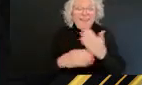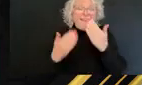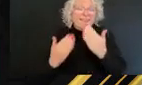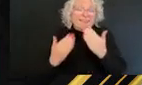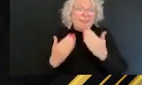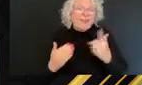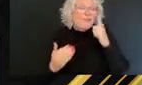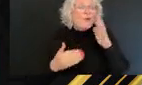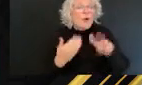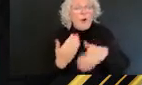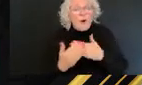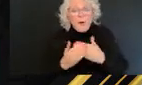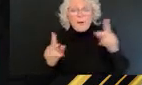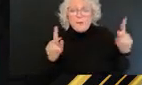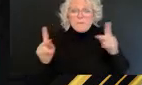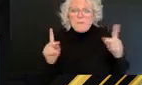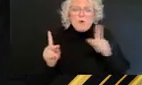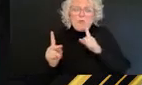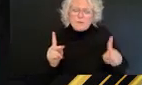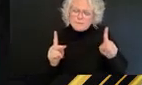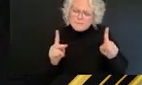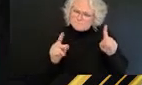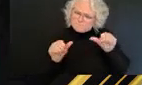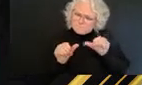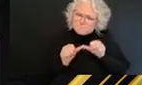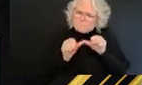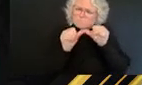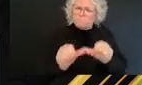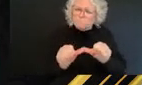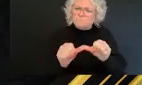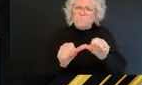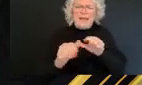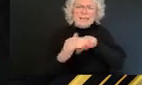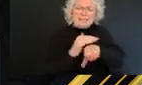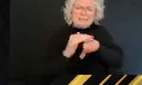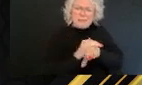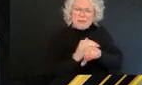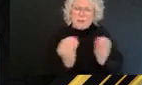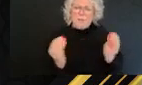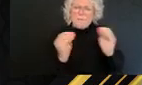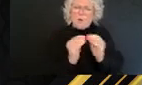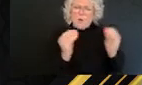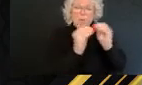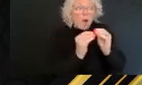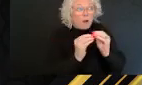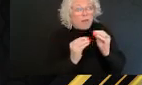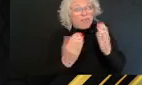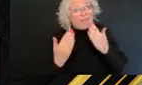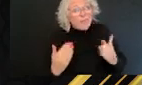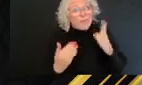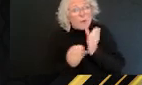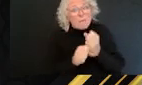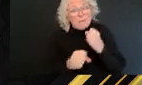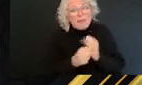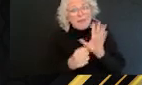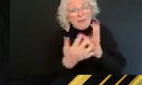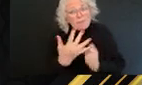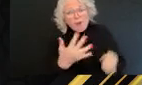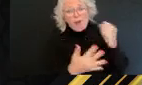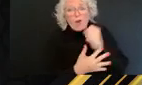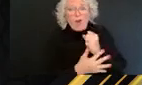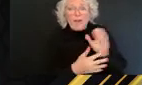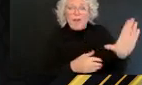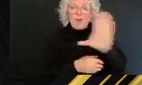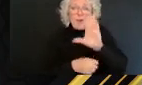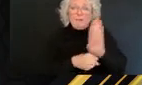continues to push the agenda of accessibility forward and makes it their priority and their business so that everyone can